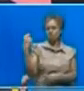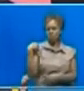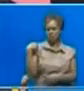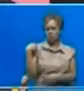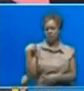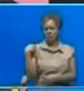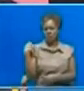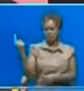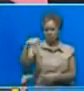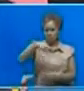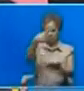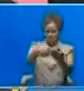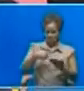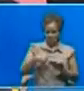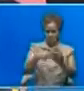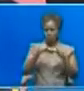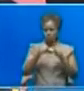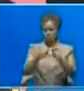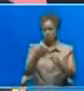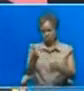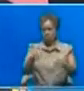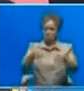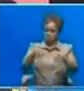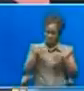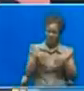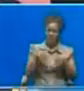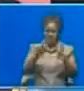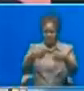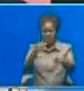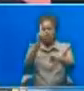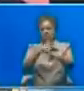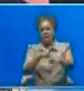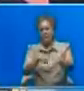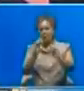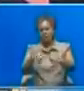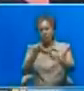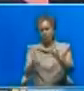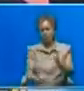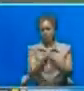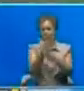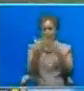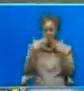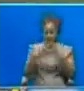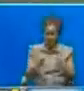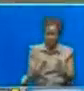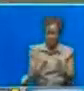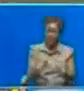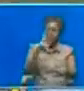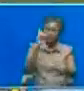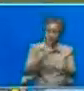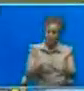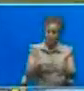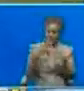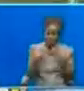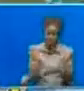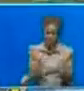on discussion and ongoing. So you let us give it time so that we can come up and comprehensively tell you when the exercise is